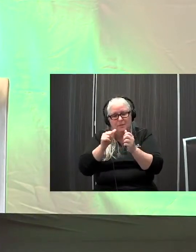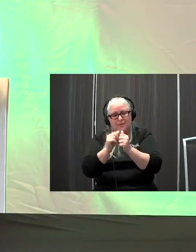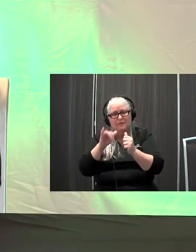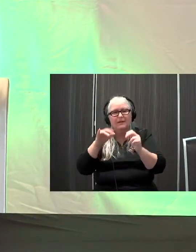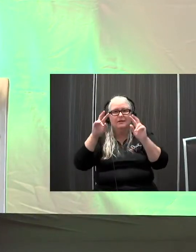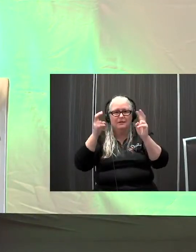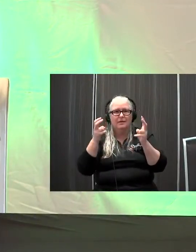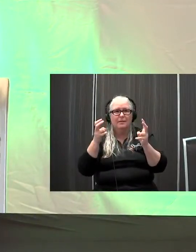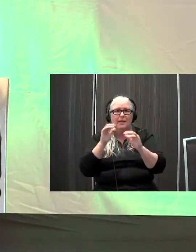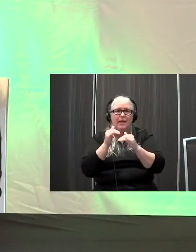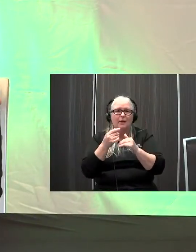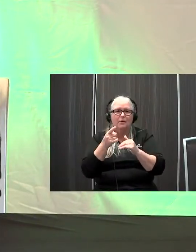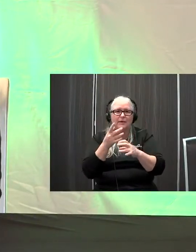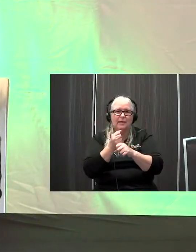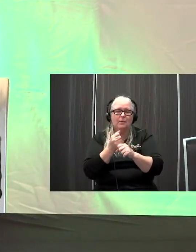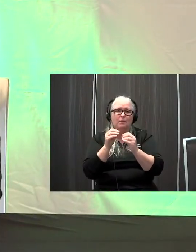more information from,